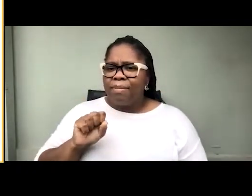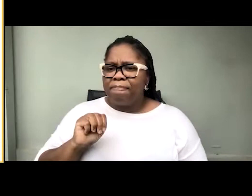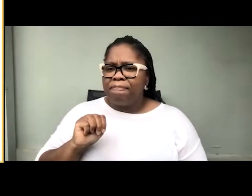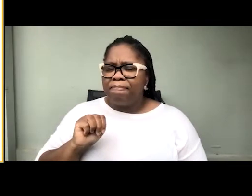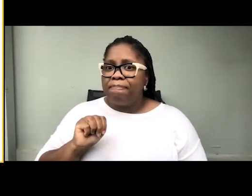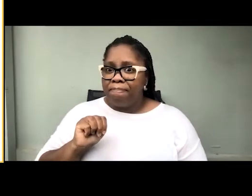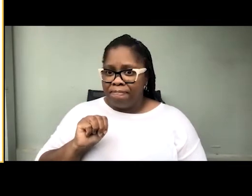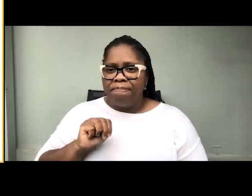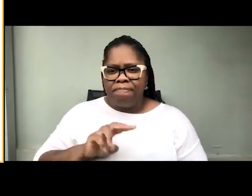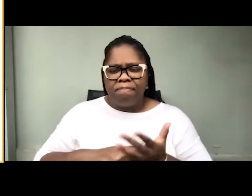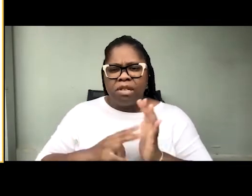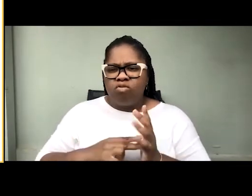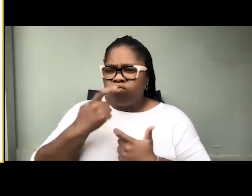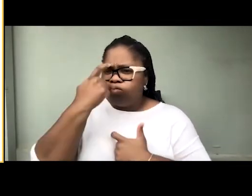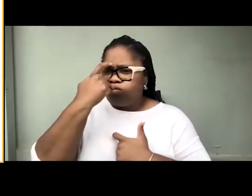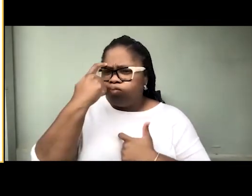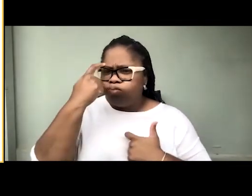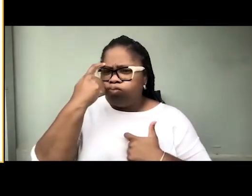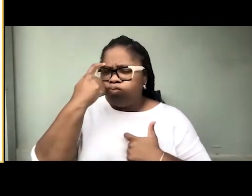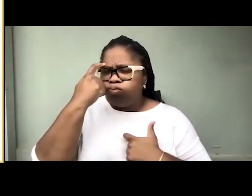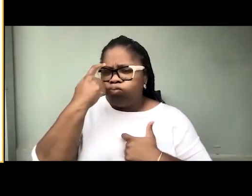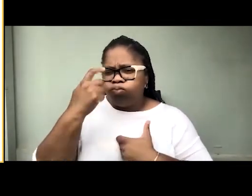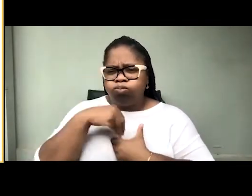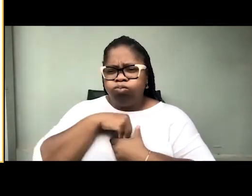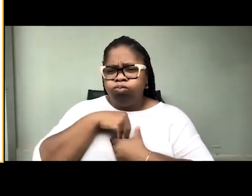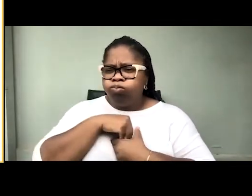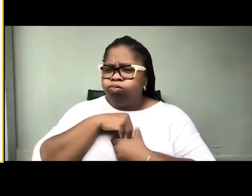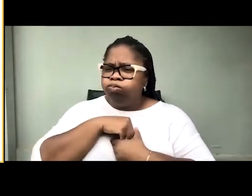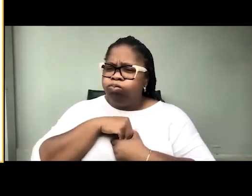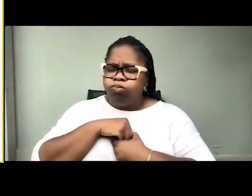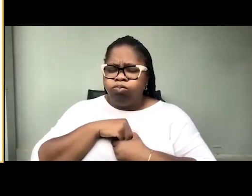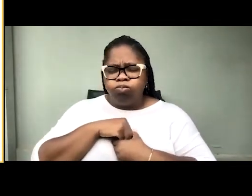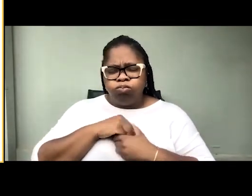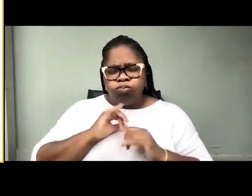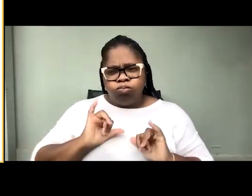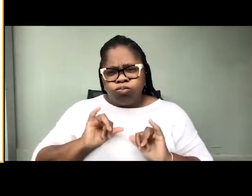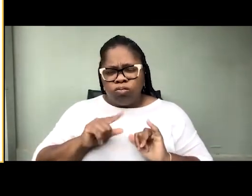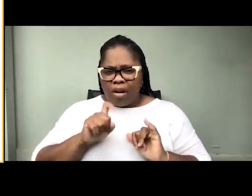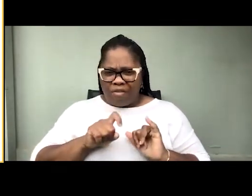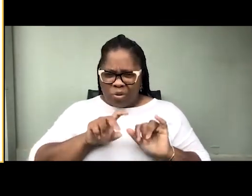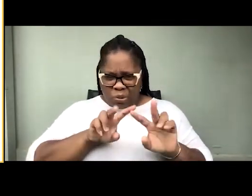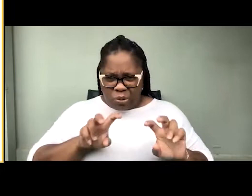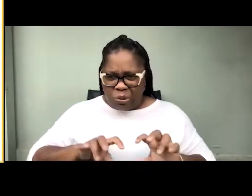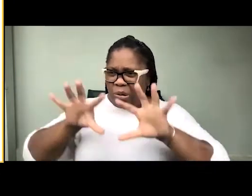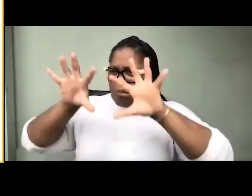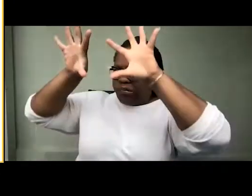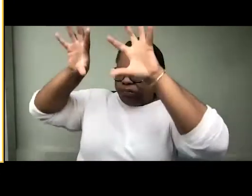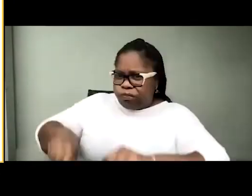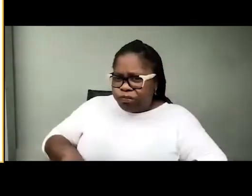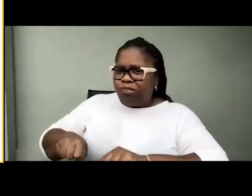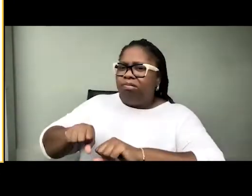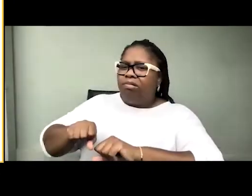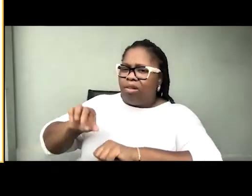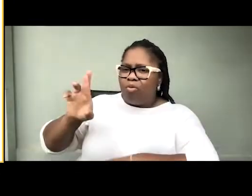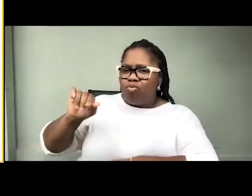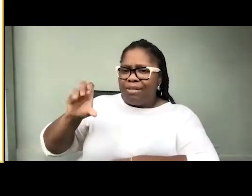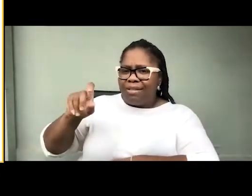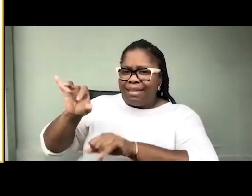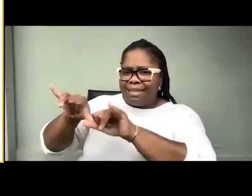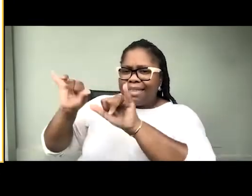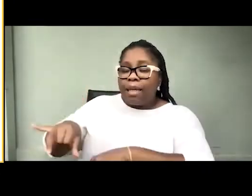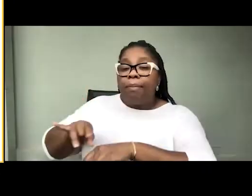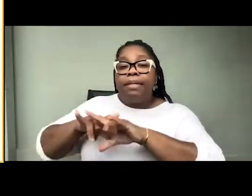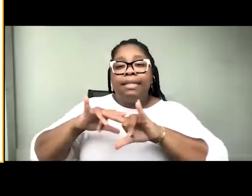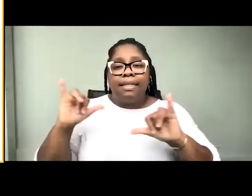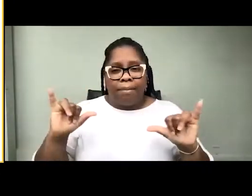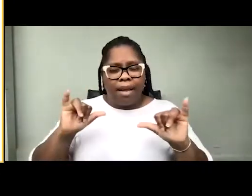There's a lot of other issues that we need to deal with, both in just breaking down all existing systems, but in particular also